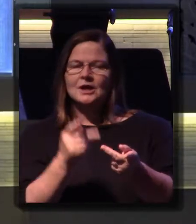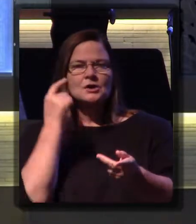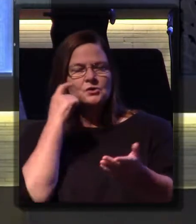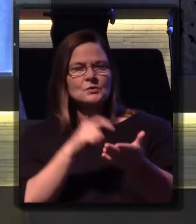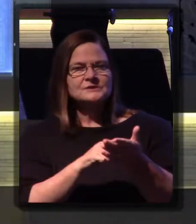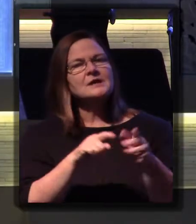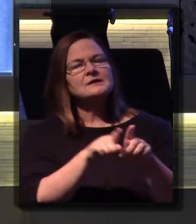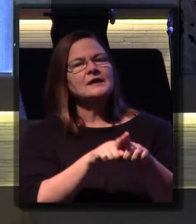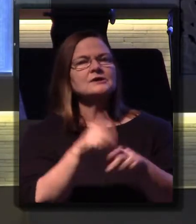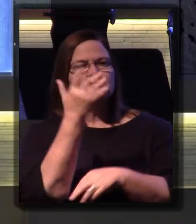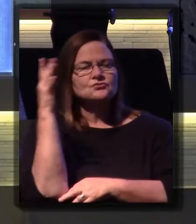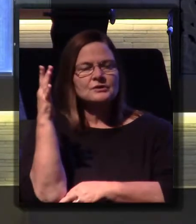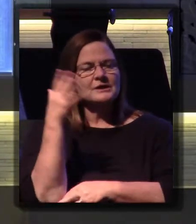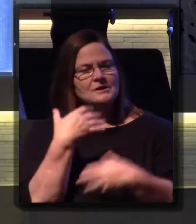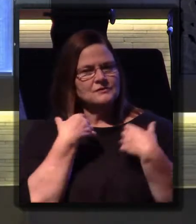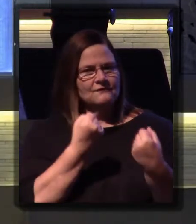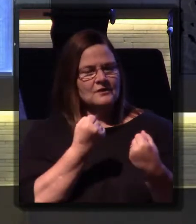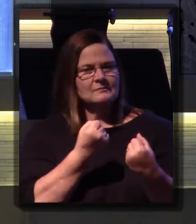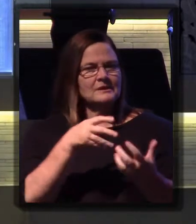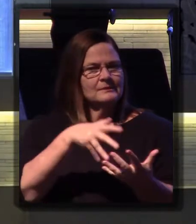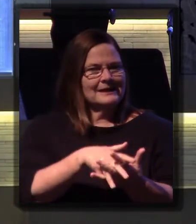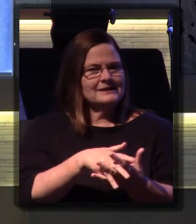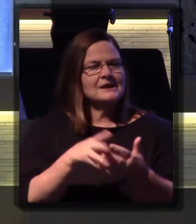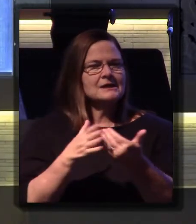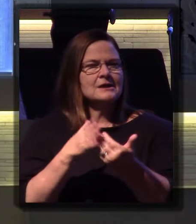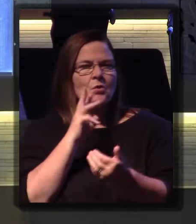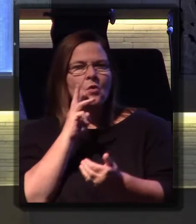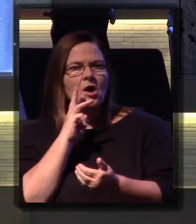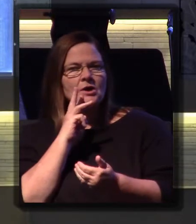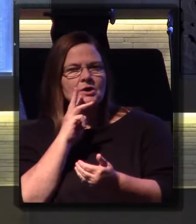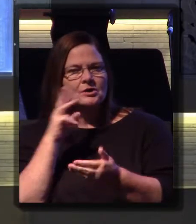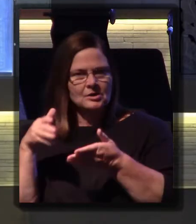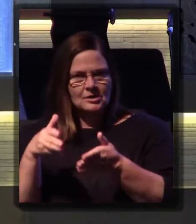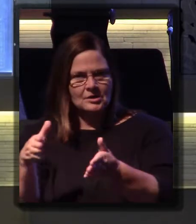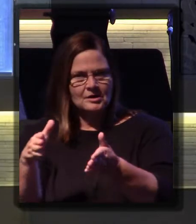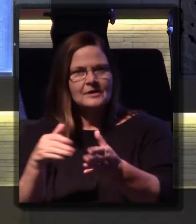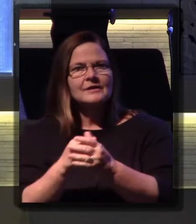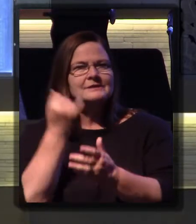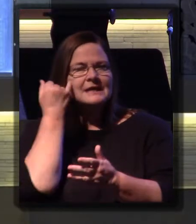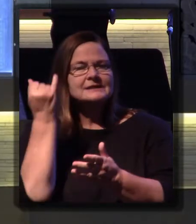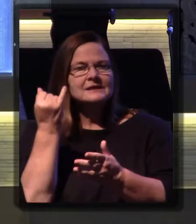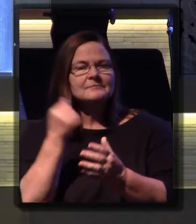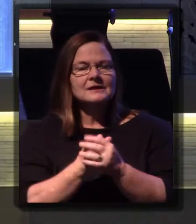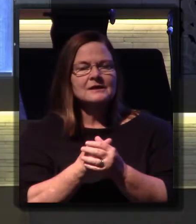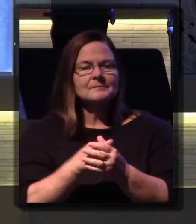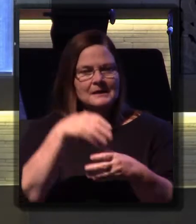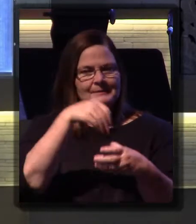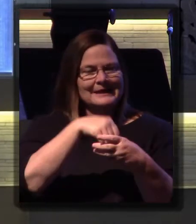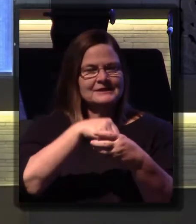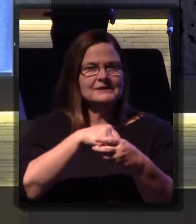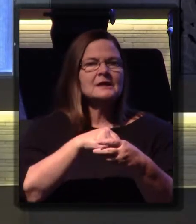it has everything to do with that point about his position. Notice, he will be like a tree firmly planted by